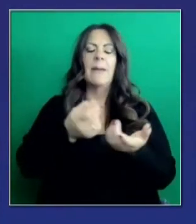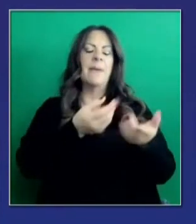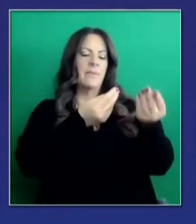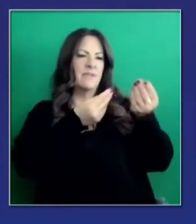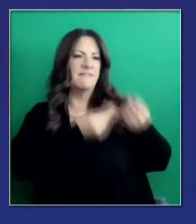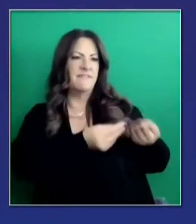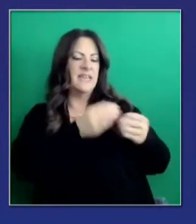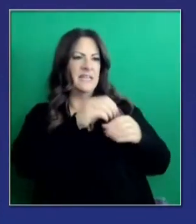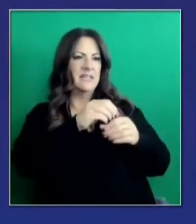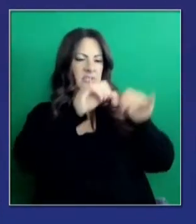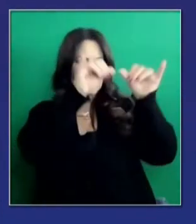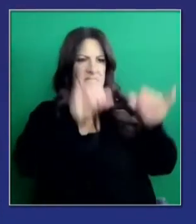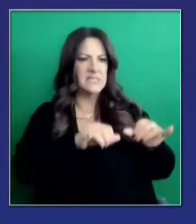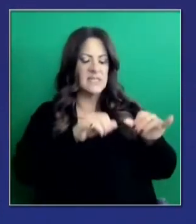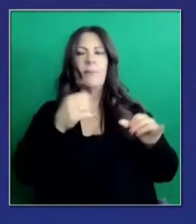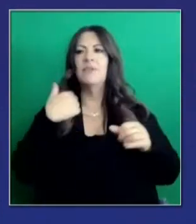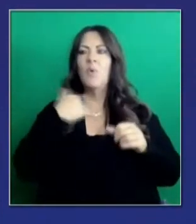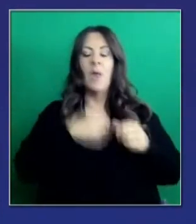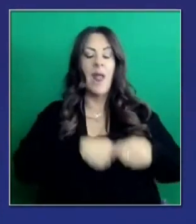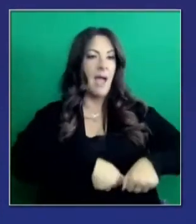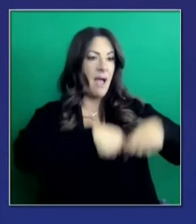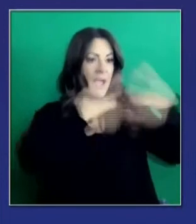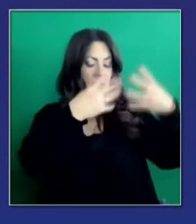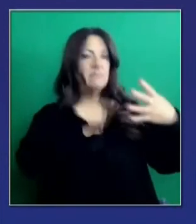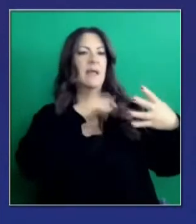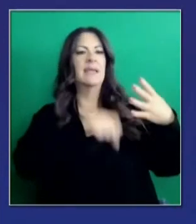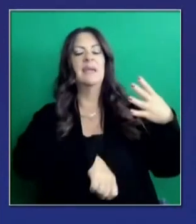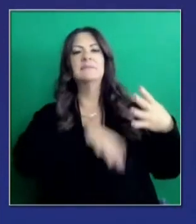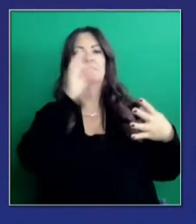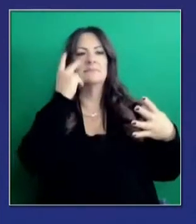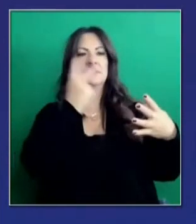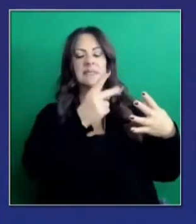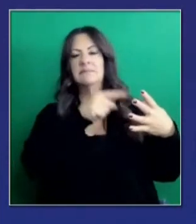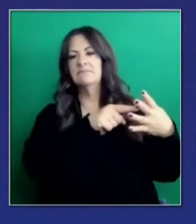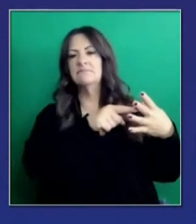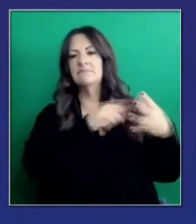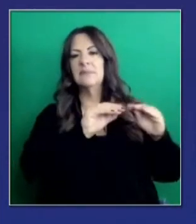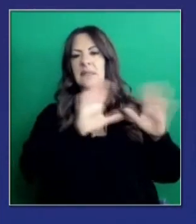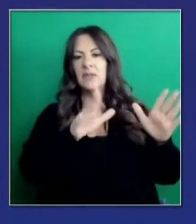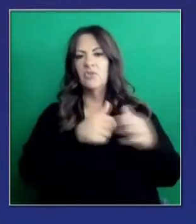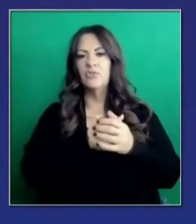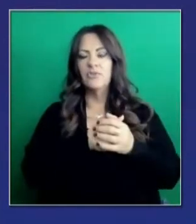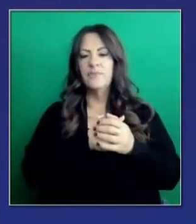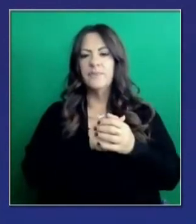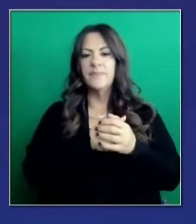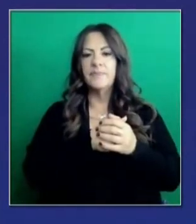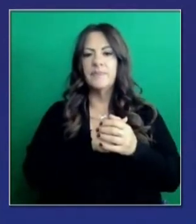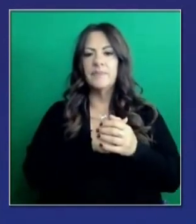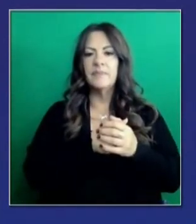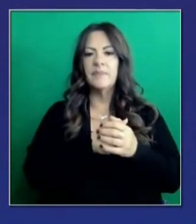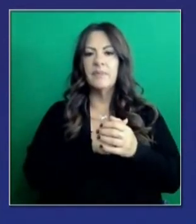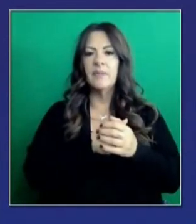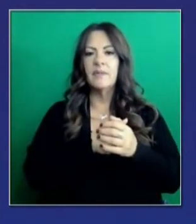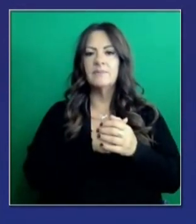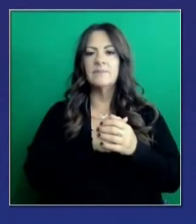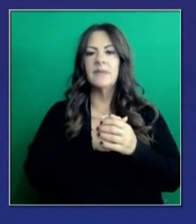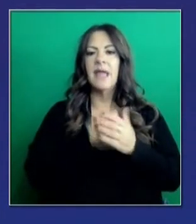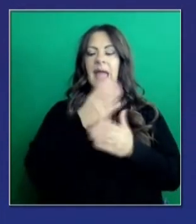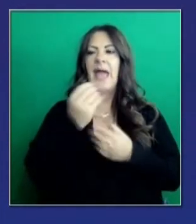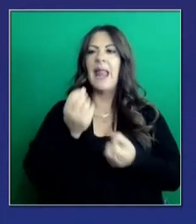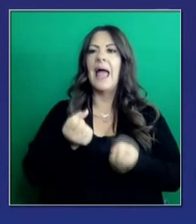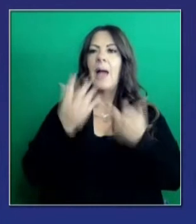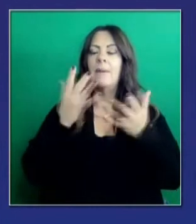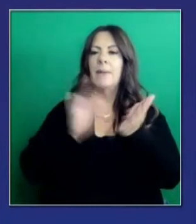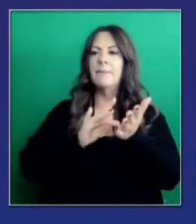the numbers of vaccines that have been administered. That said, we have a solution to that, and that